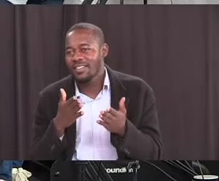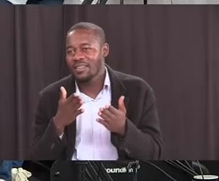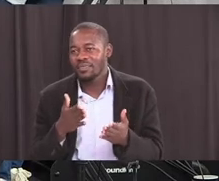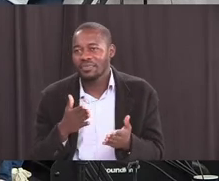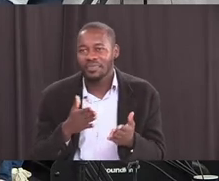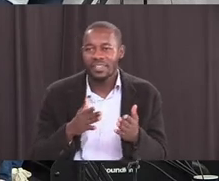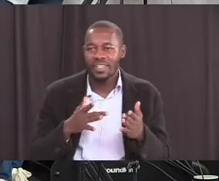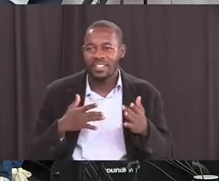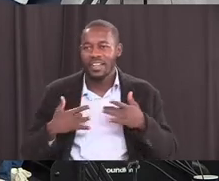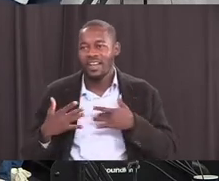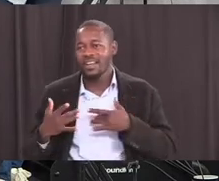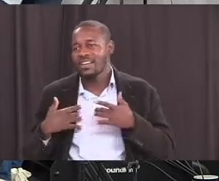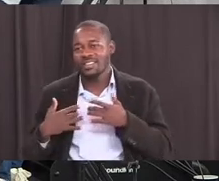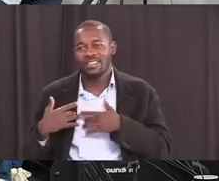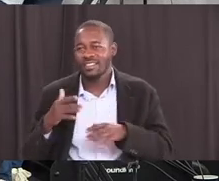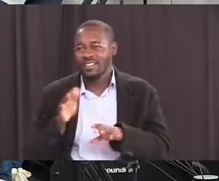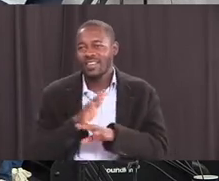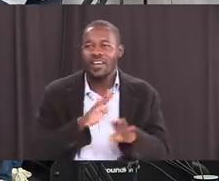touching every